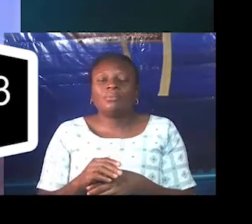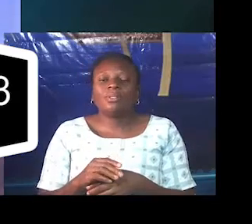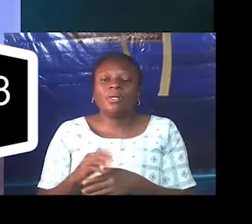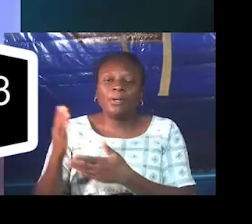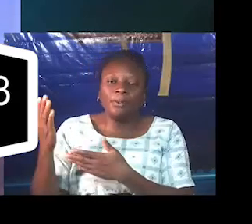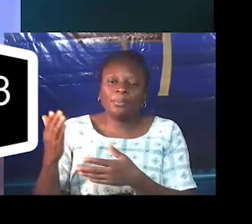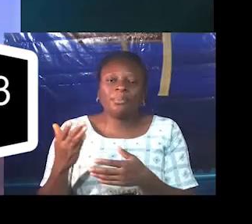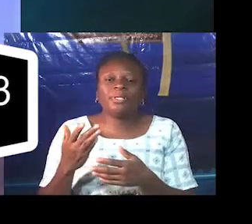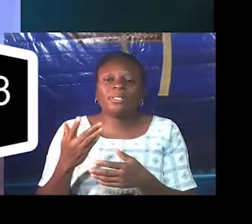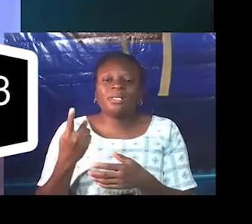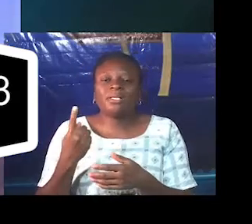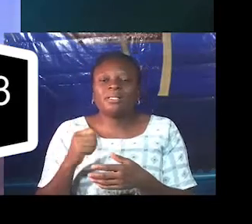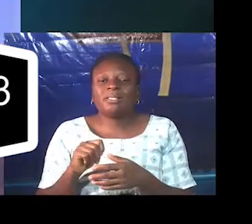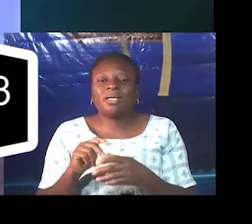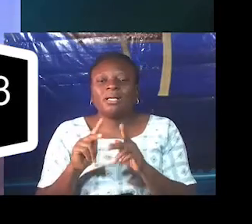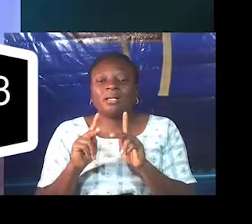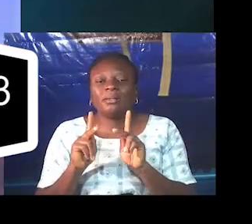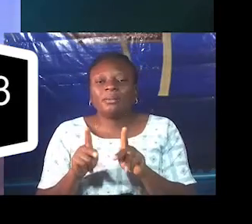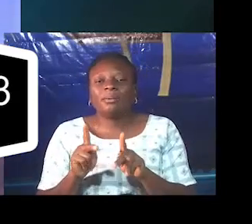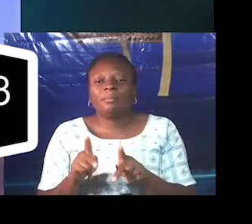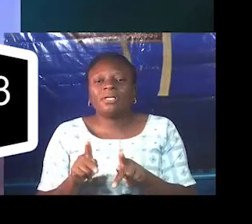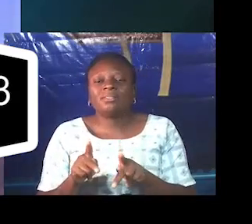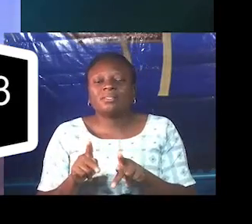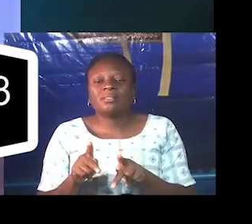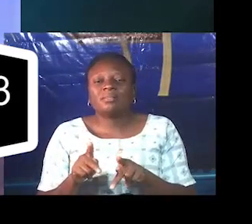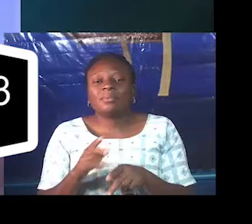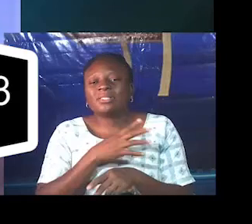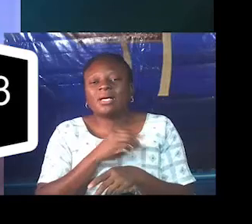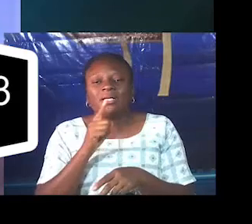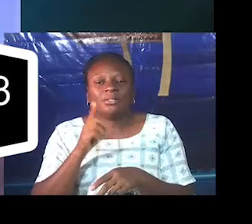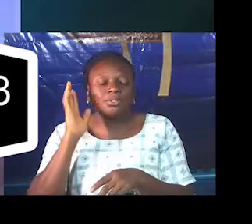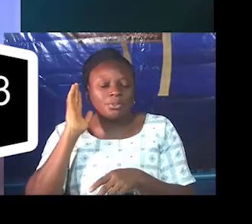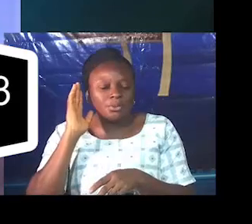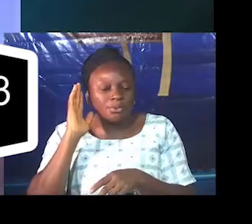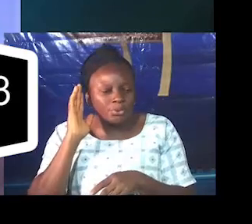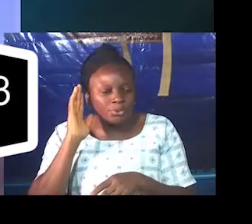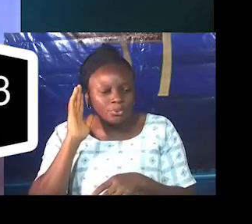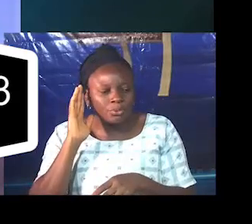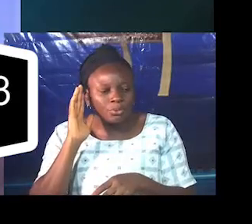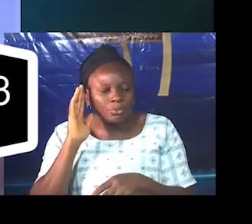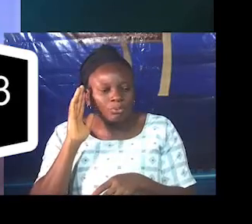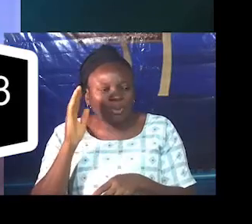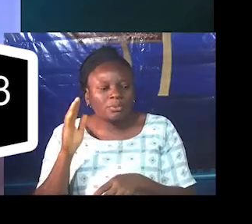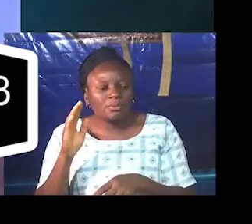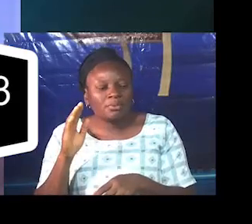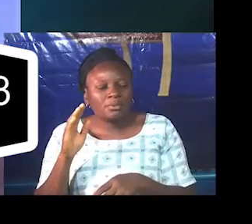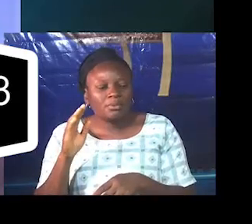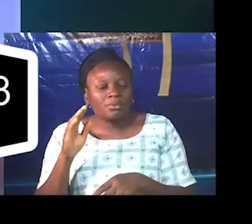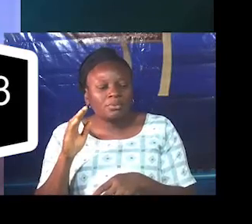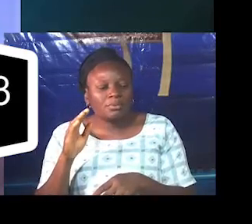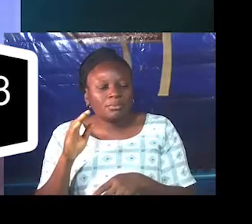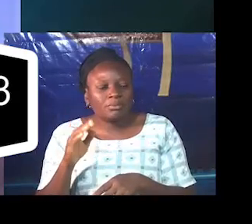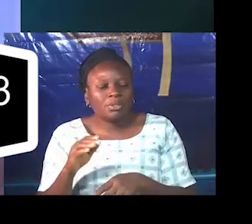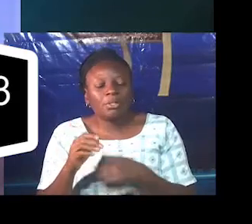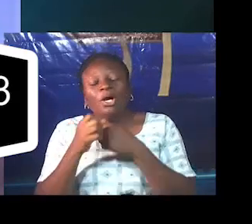now, entrances to proving the perfect will of God is when you first of all fall in love. When you first of all release